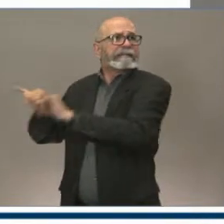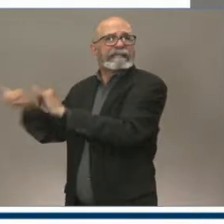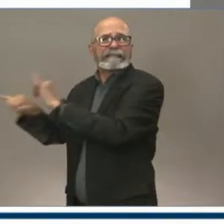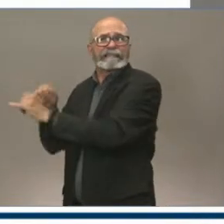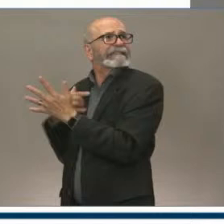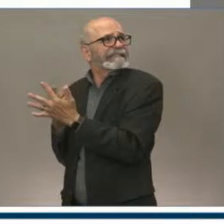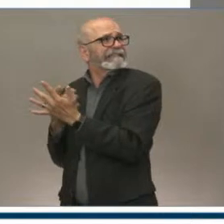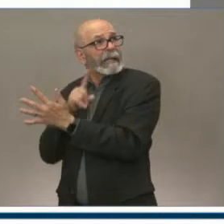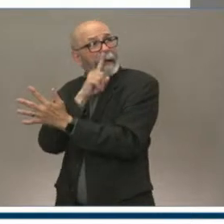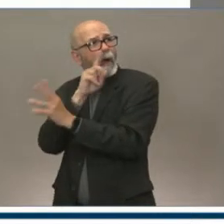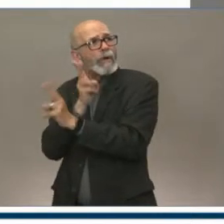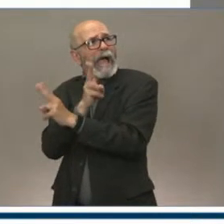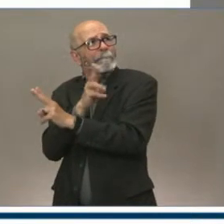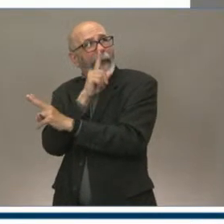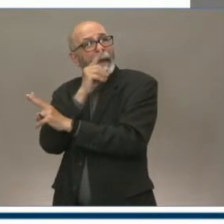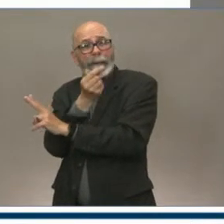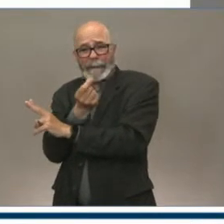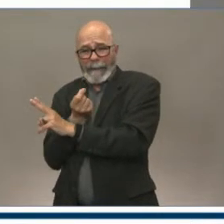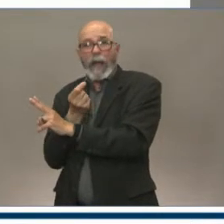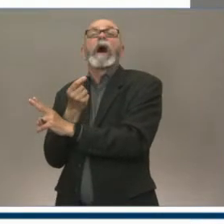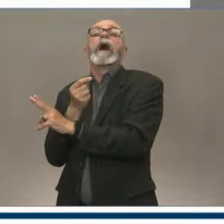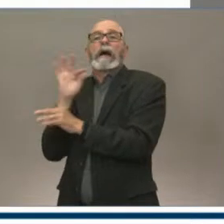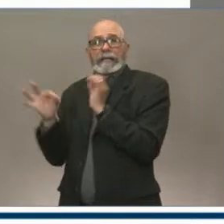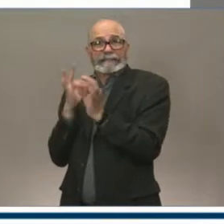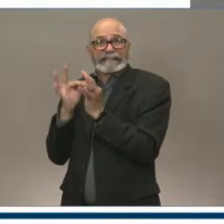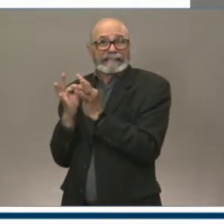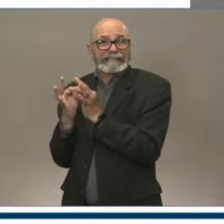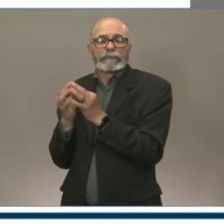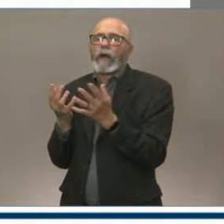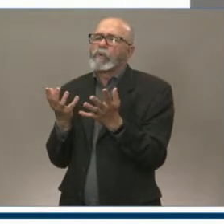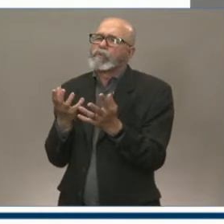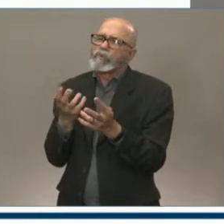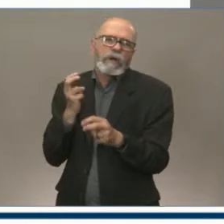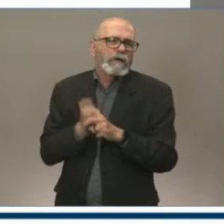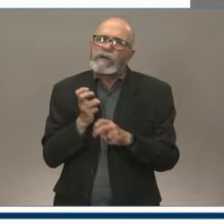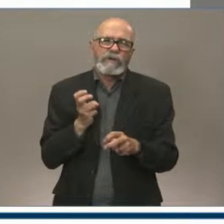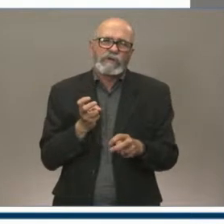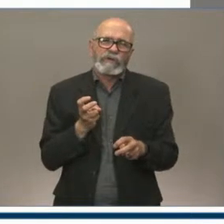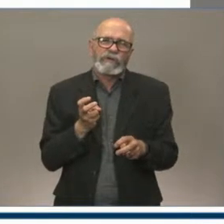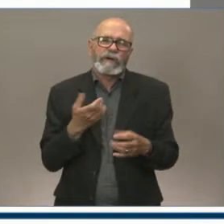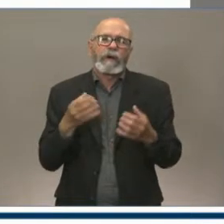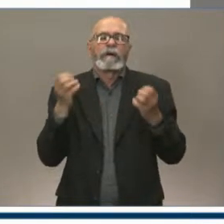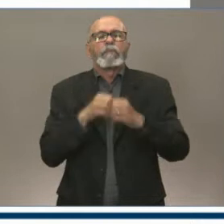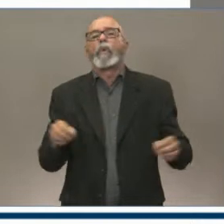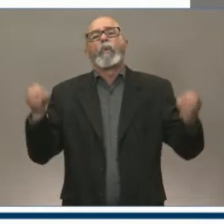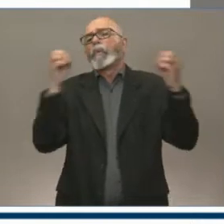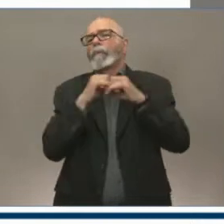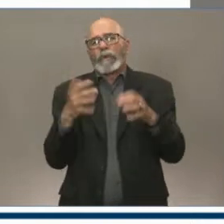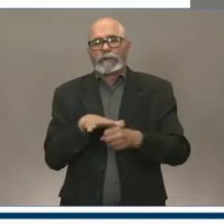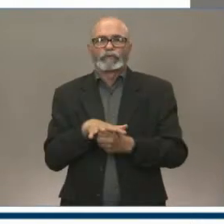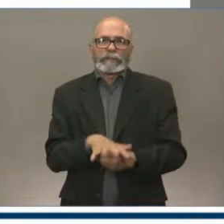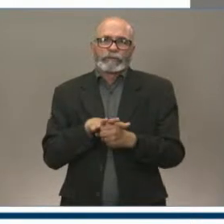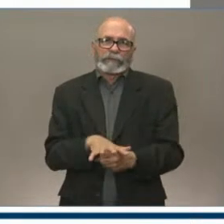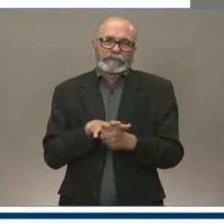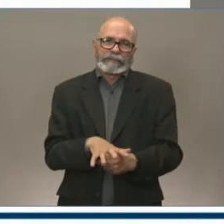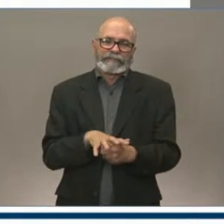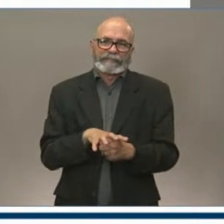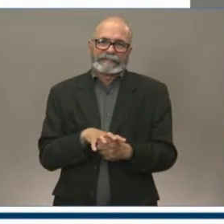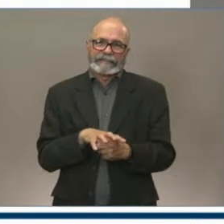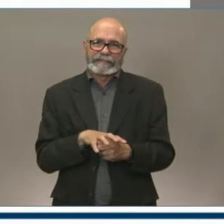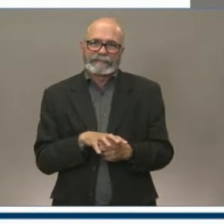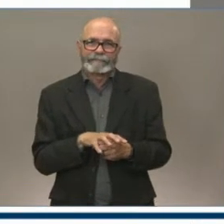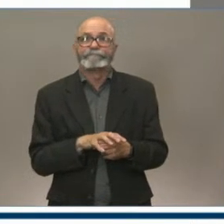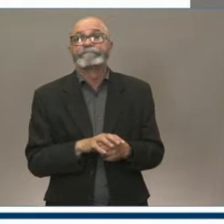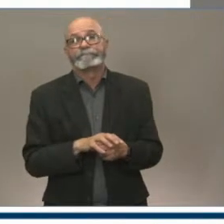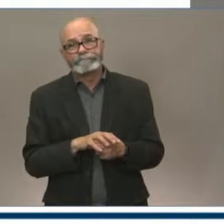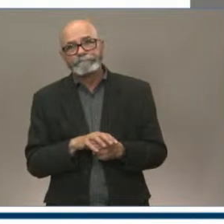risk of exposure, for a full 14 days. It starts to create substantive pressures on the critical